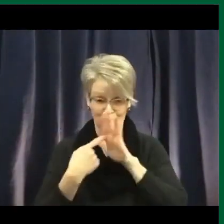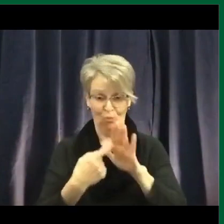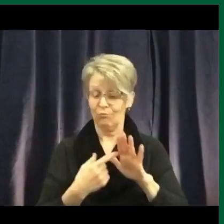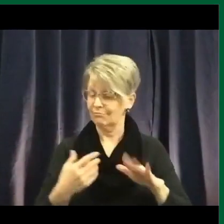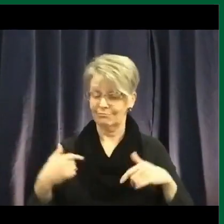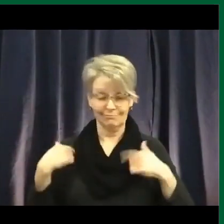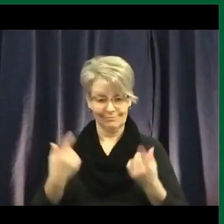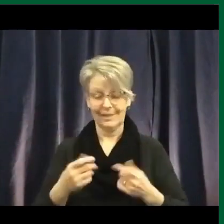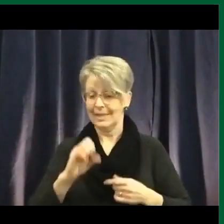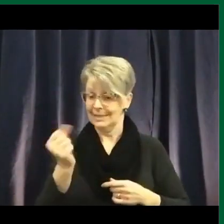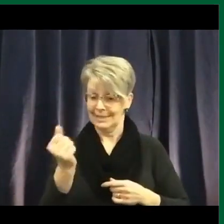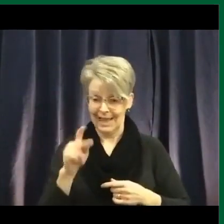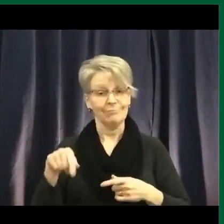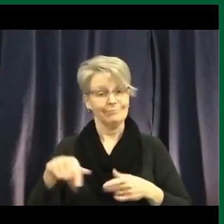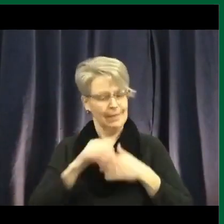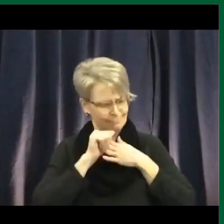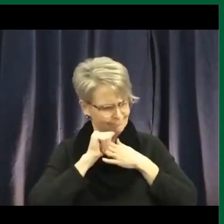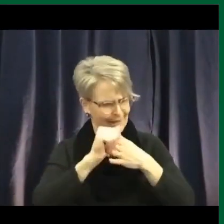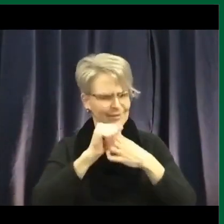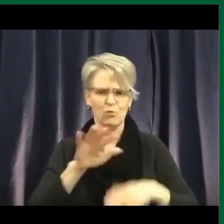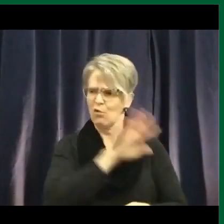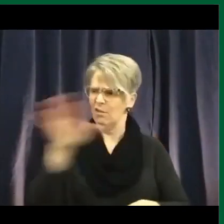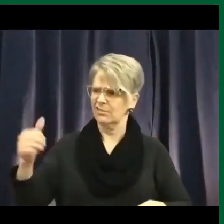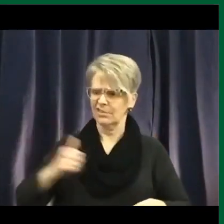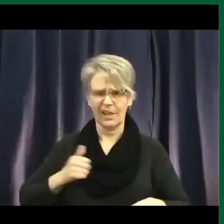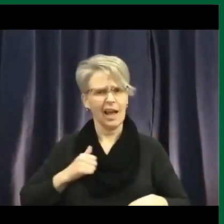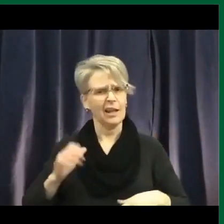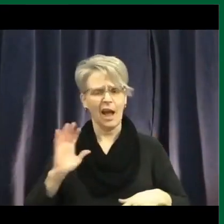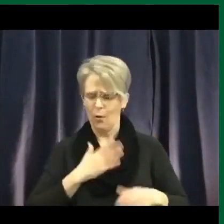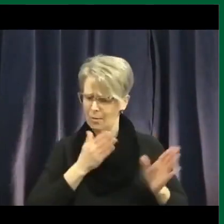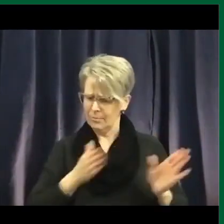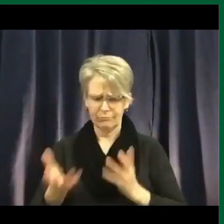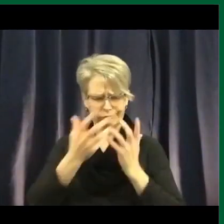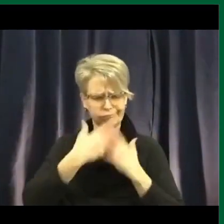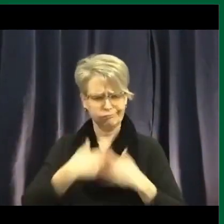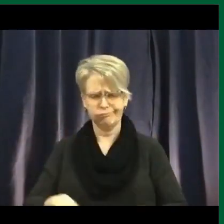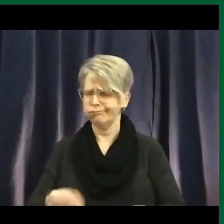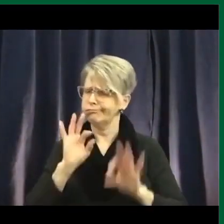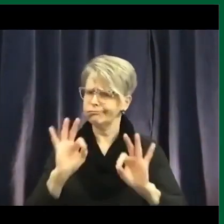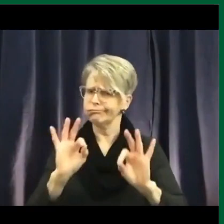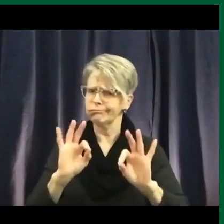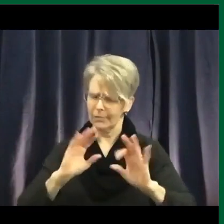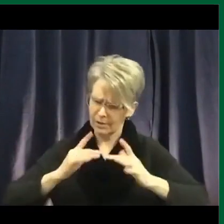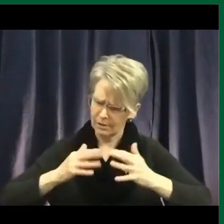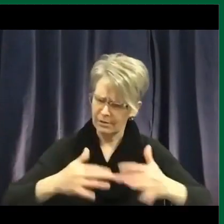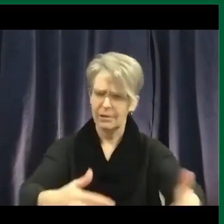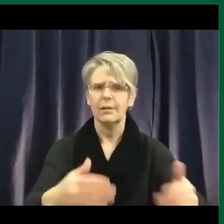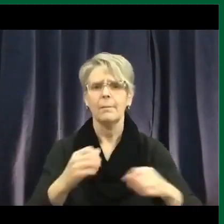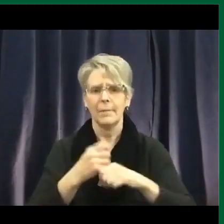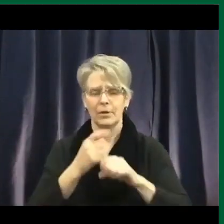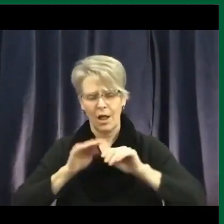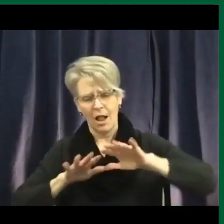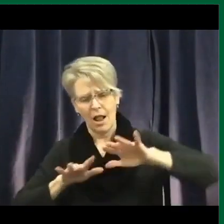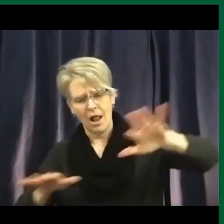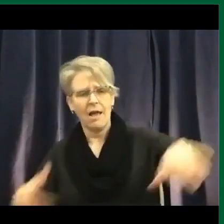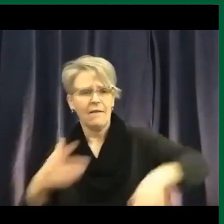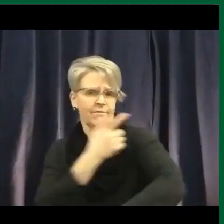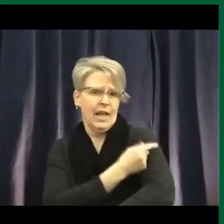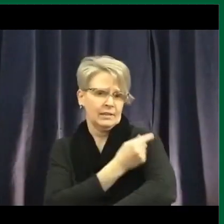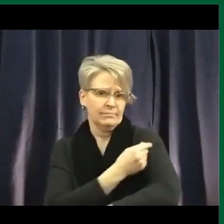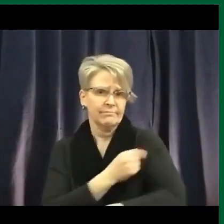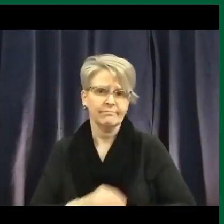days as Saskatchewan is leading the nation with our vaccination plan in ensuring that we are getting those vaccines out into our